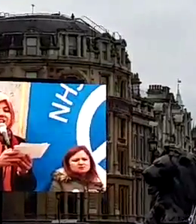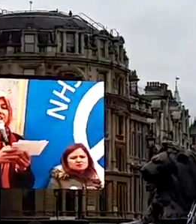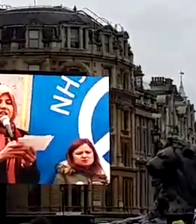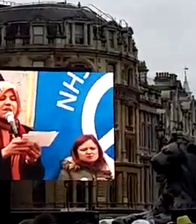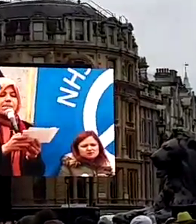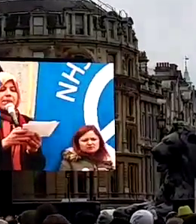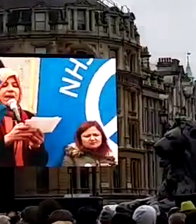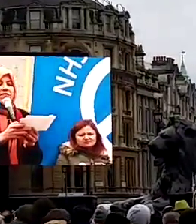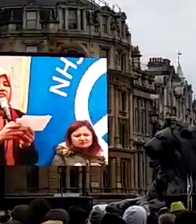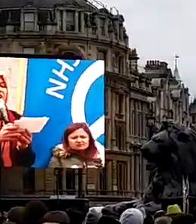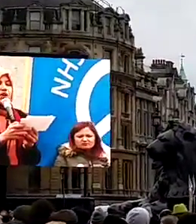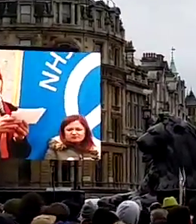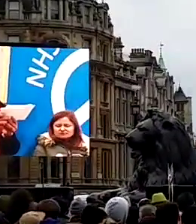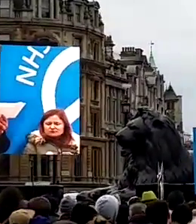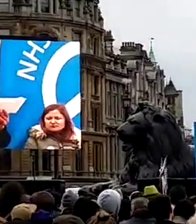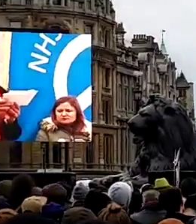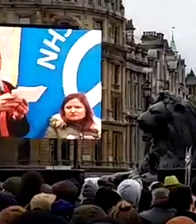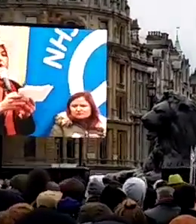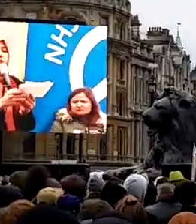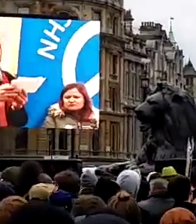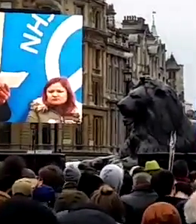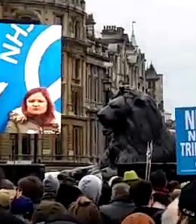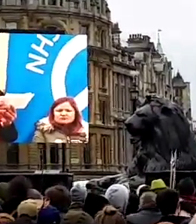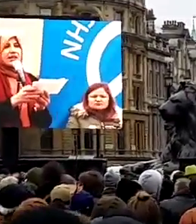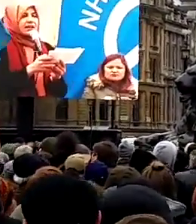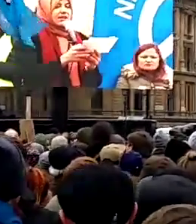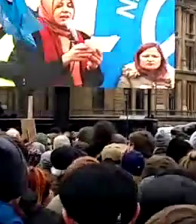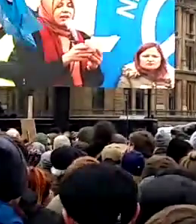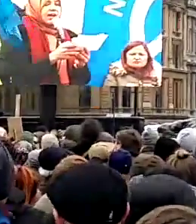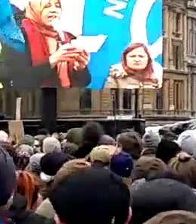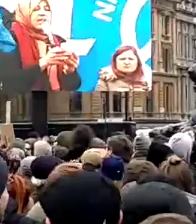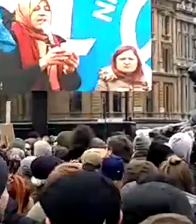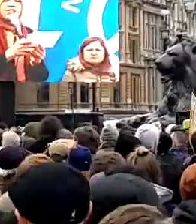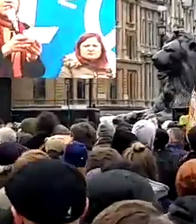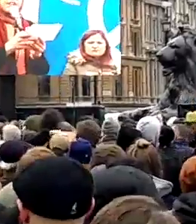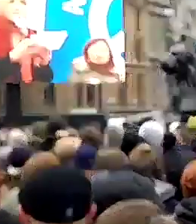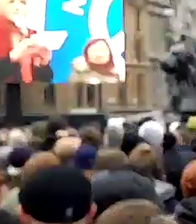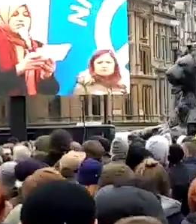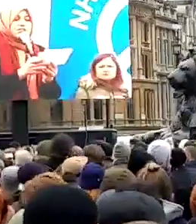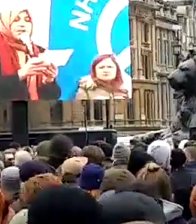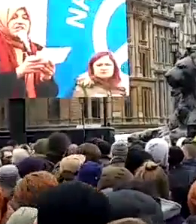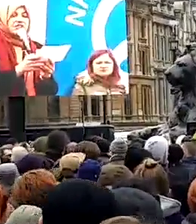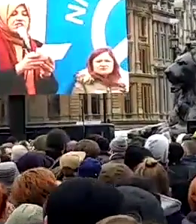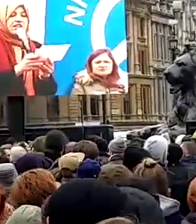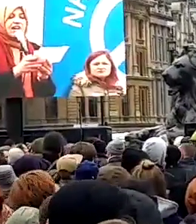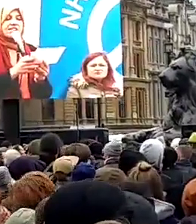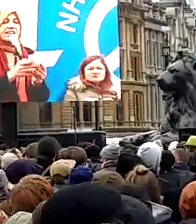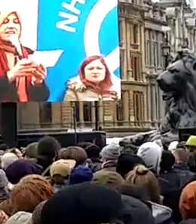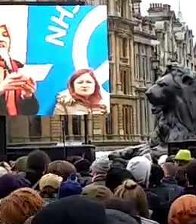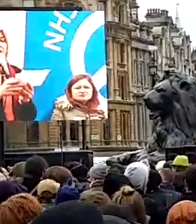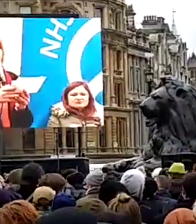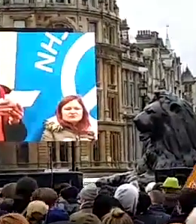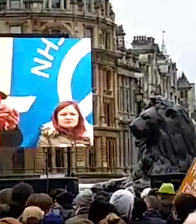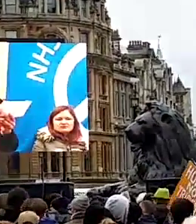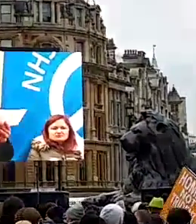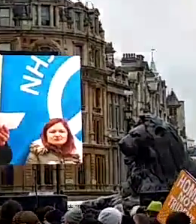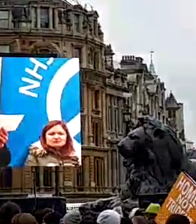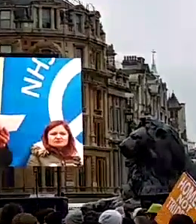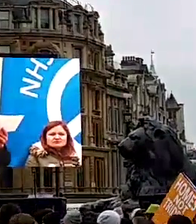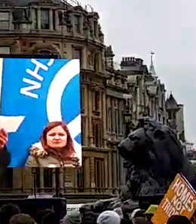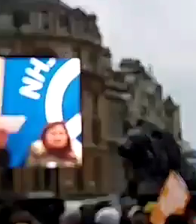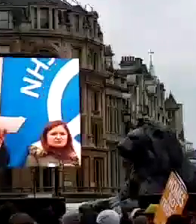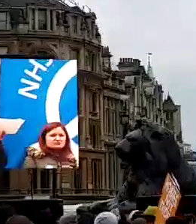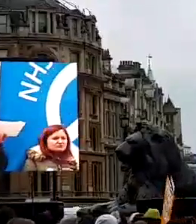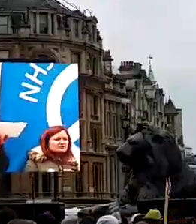of racism, fear and Islamophobia, and large sectors of British society are